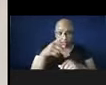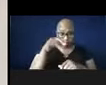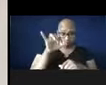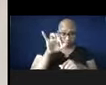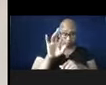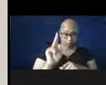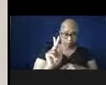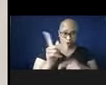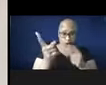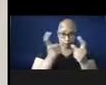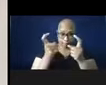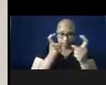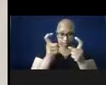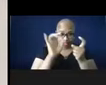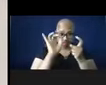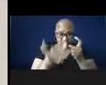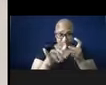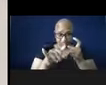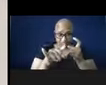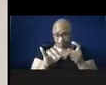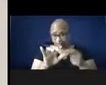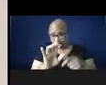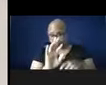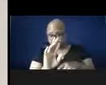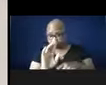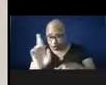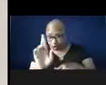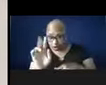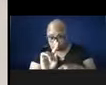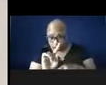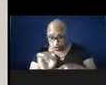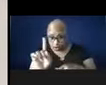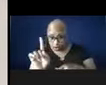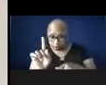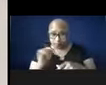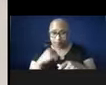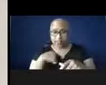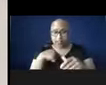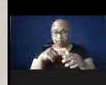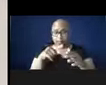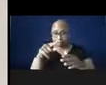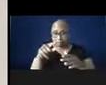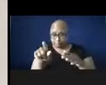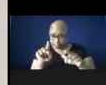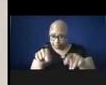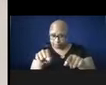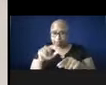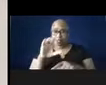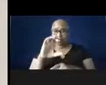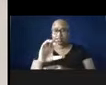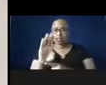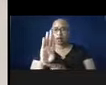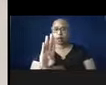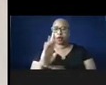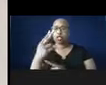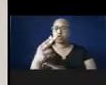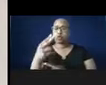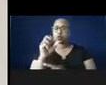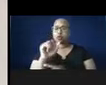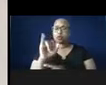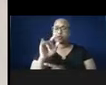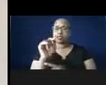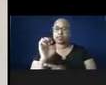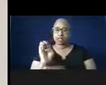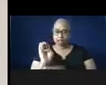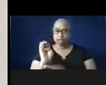Parkway. And then the bottom right, Clara Barton National Historic Site, which is located